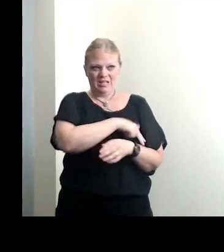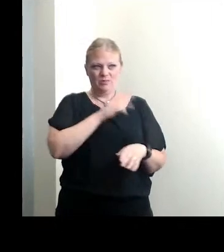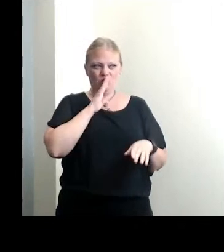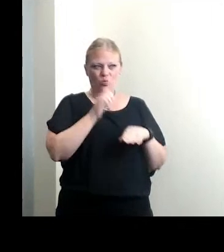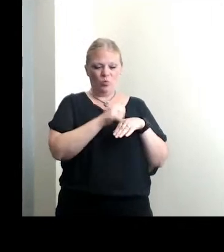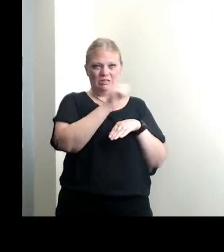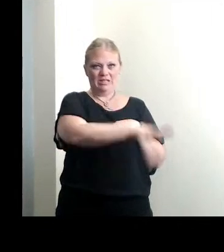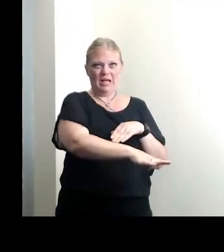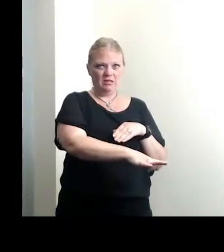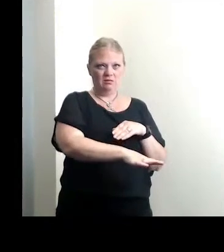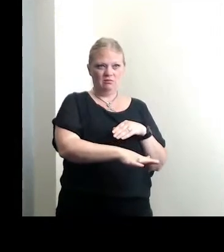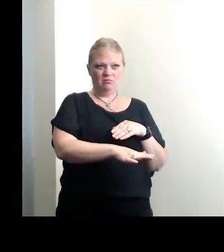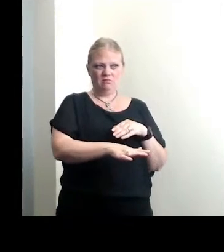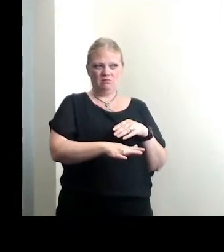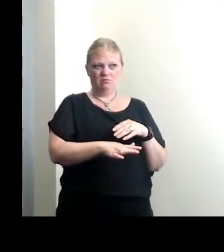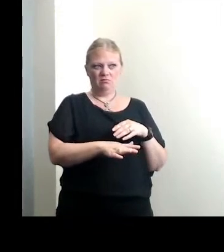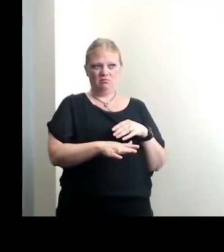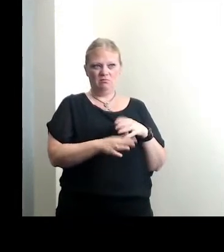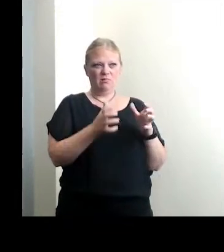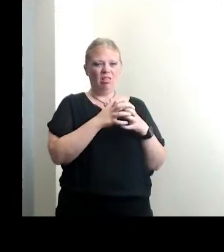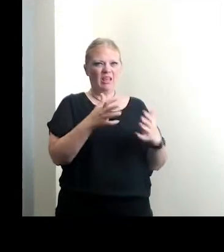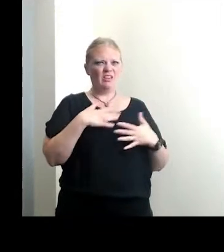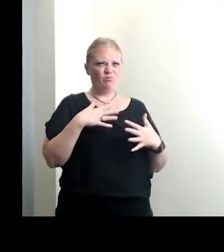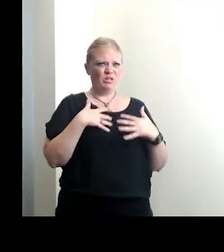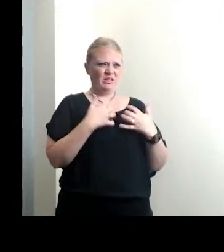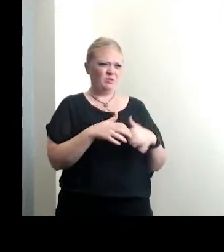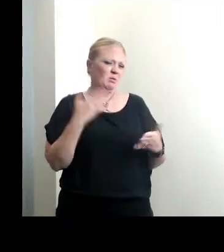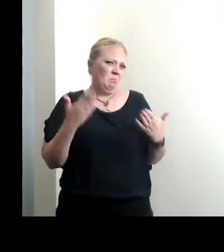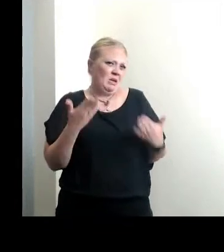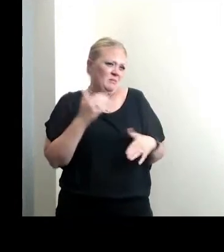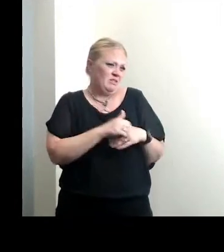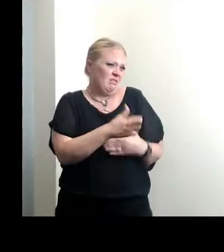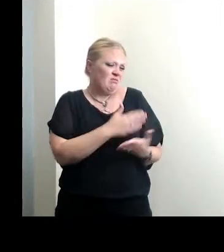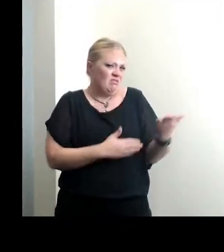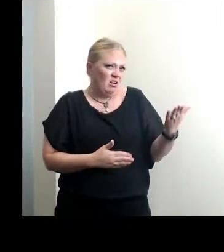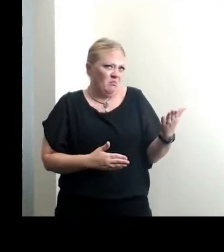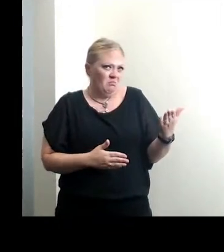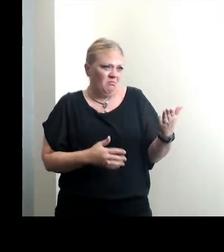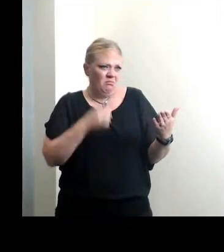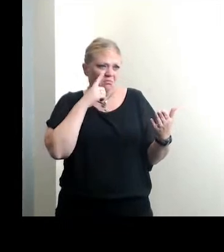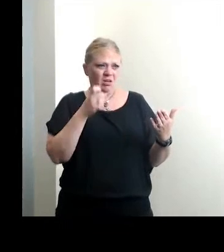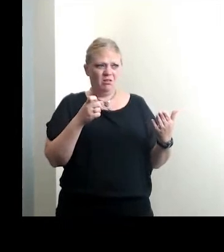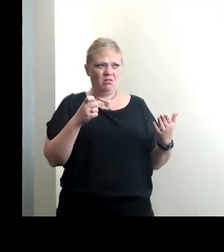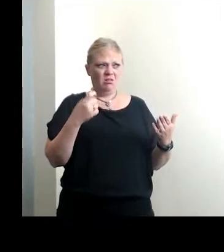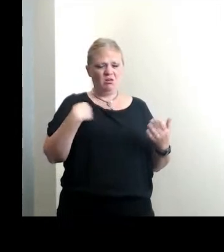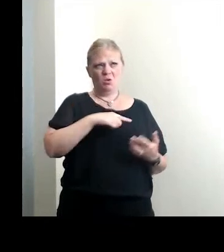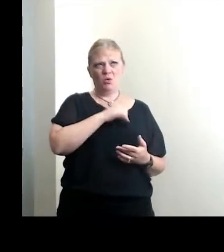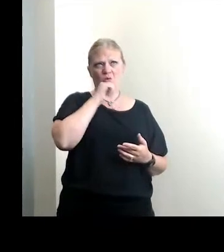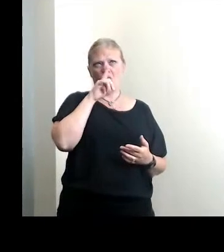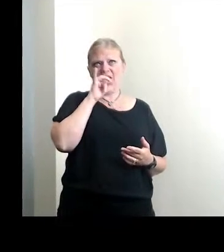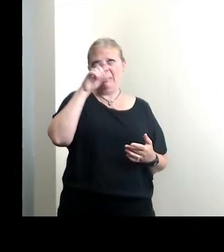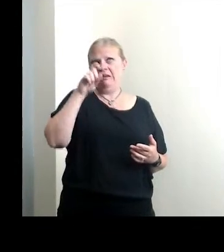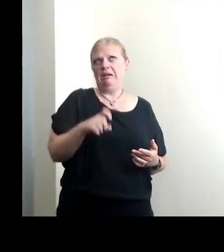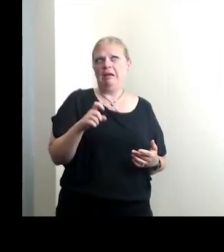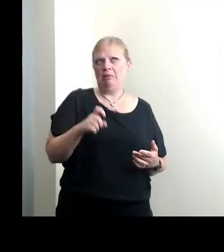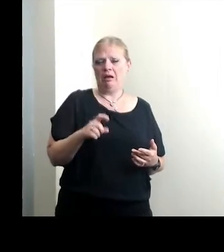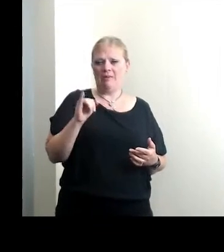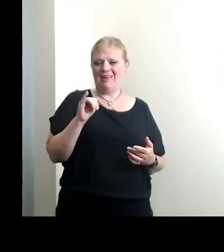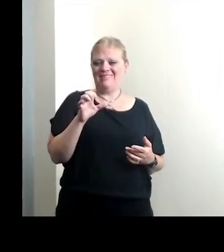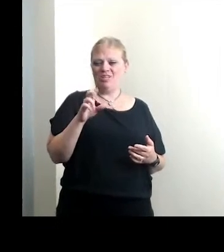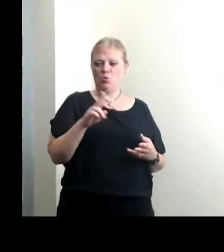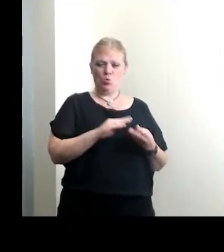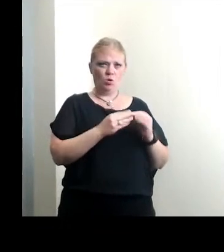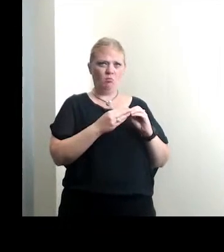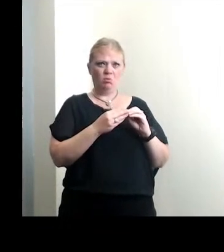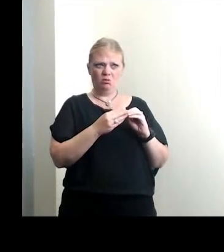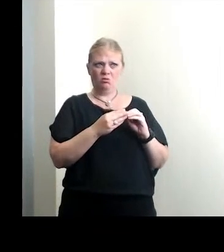sending a lot of ventilators. They may be sending some because we haven't really needed them. Our ICU numbers